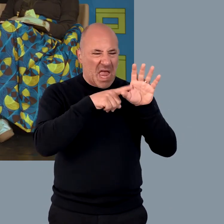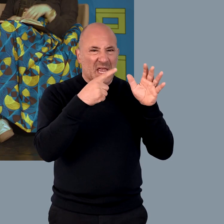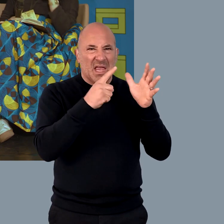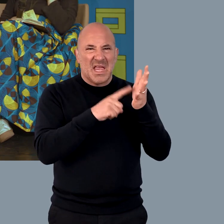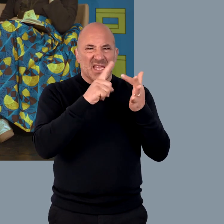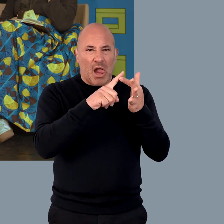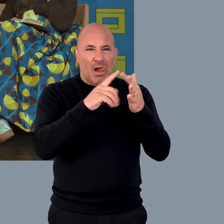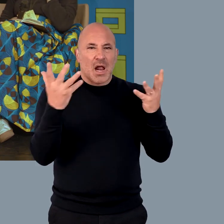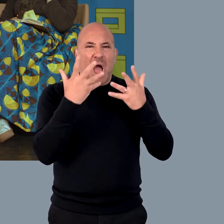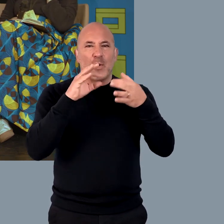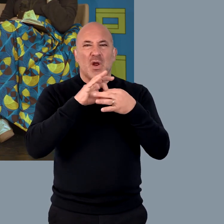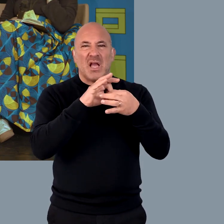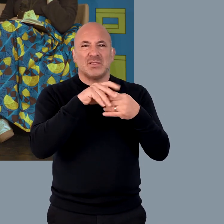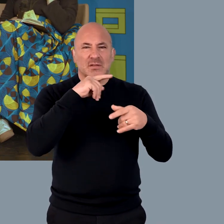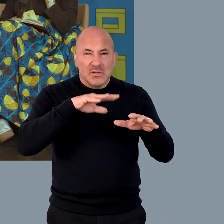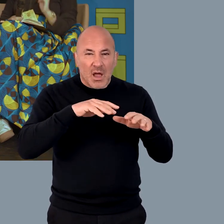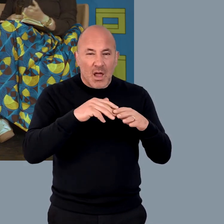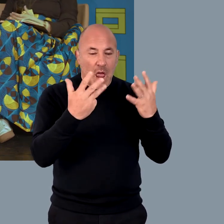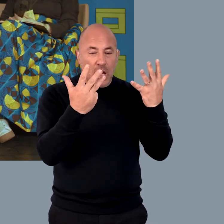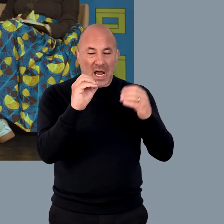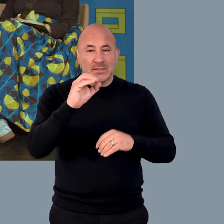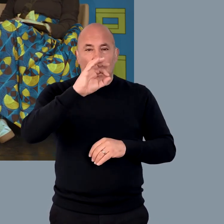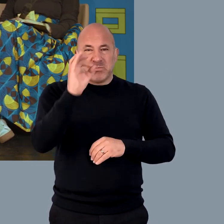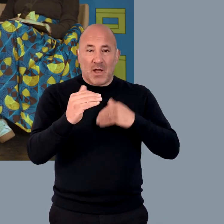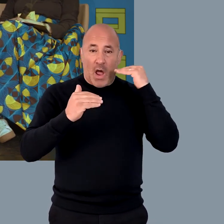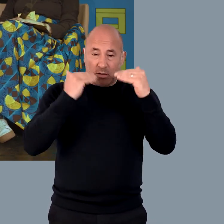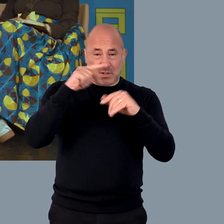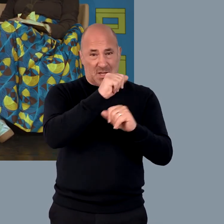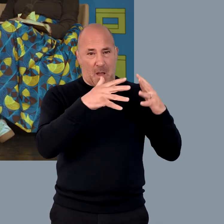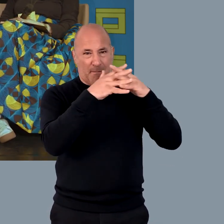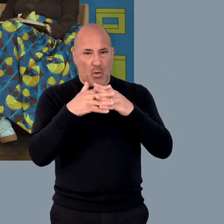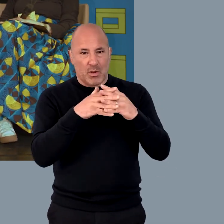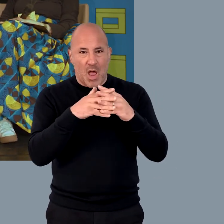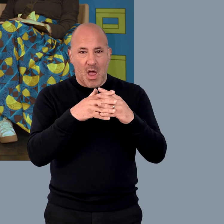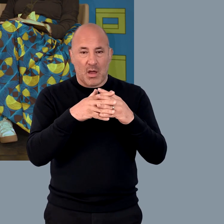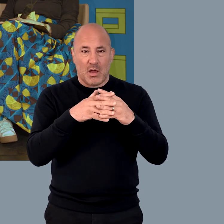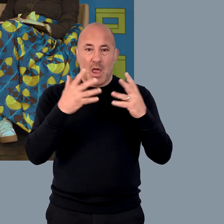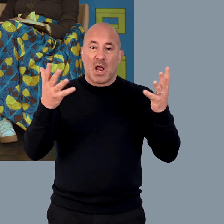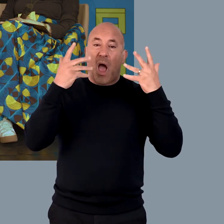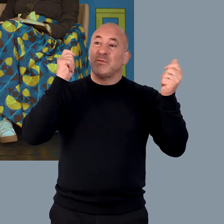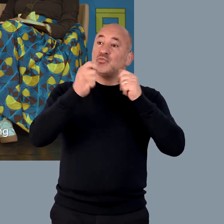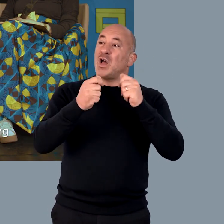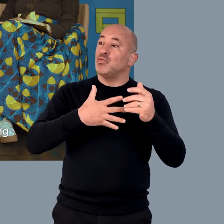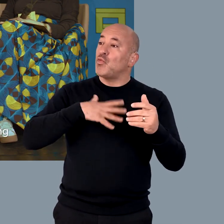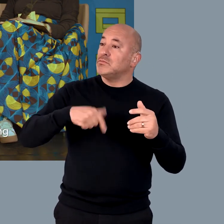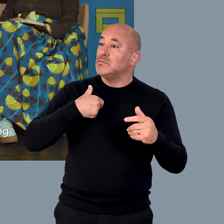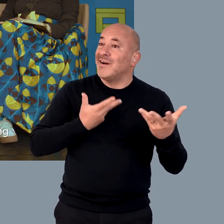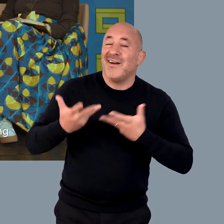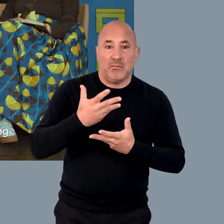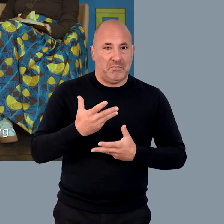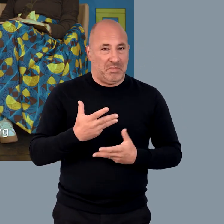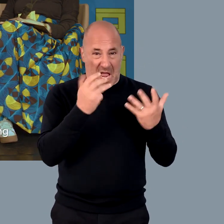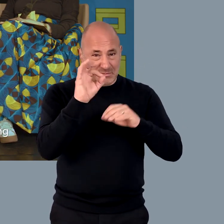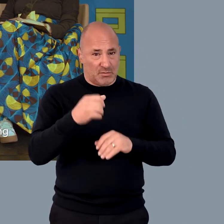the Yale Climate Connection that they found that it was like 90% of adults in the United States don't talk about climate